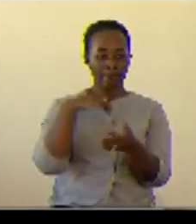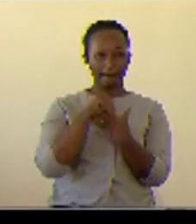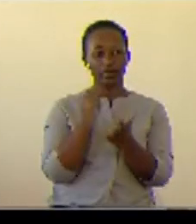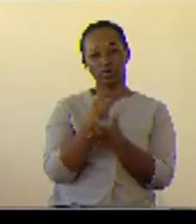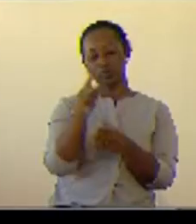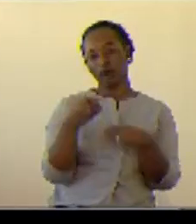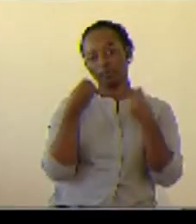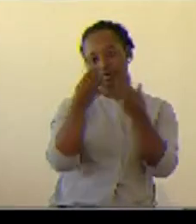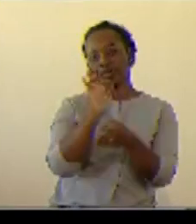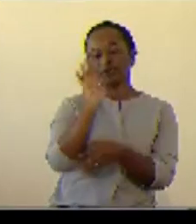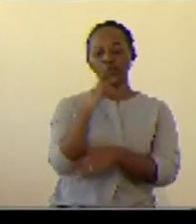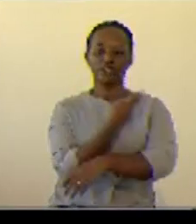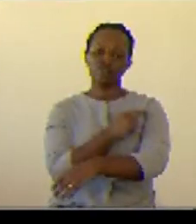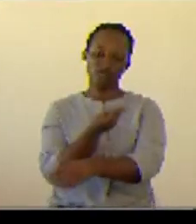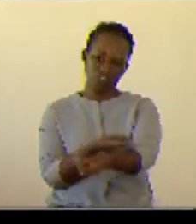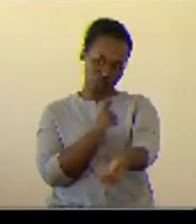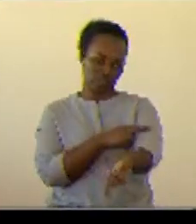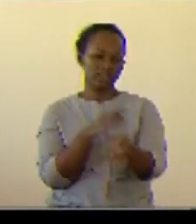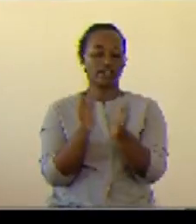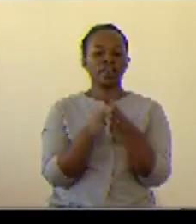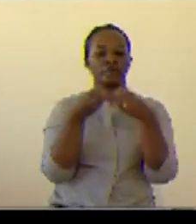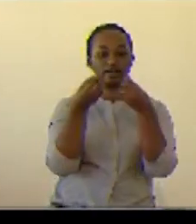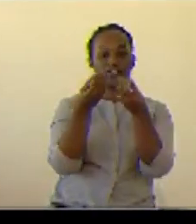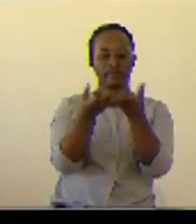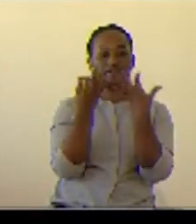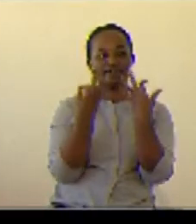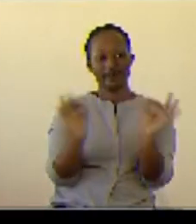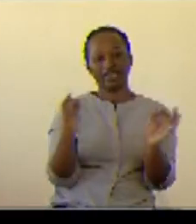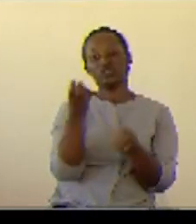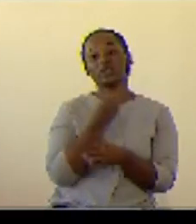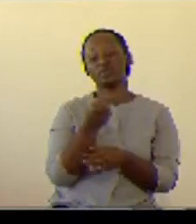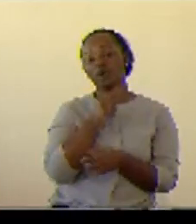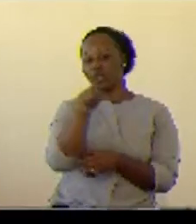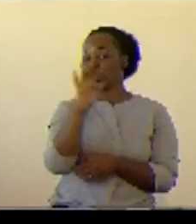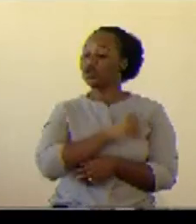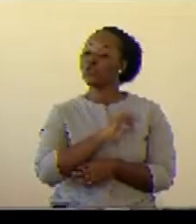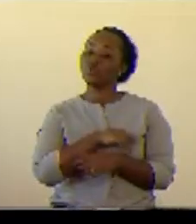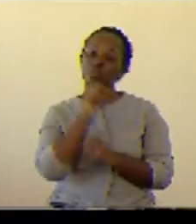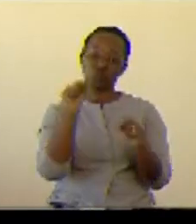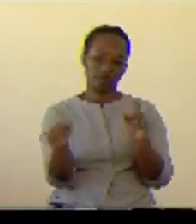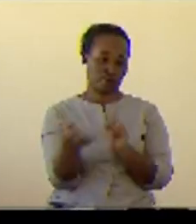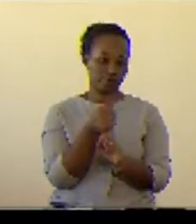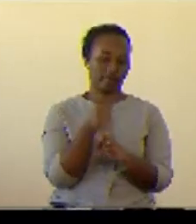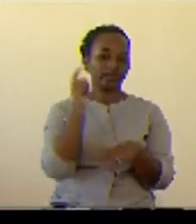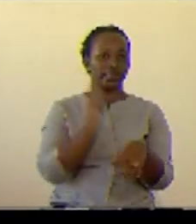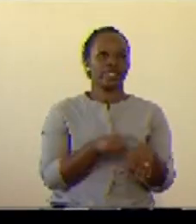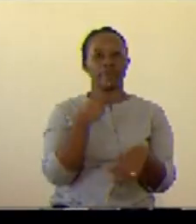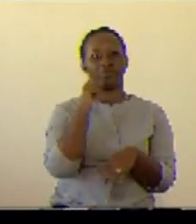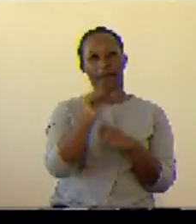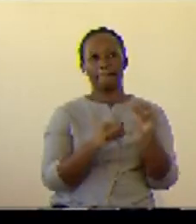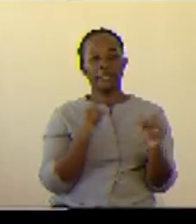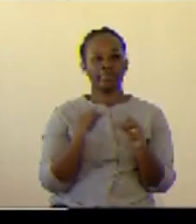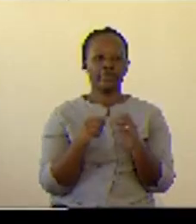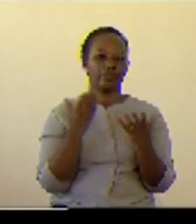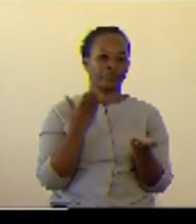combined your resources, and therefore, you can be given free transport. That is also a benefit that you can get. When it comes maybe to,